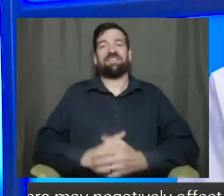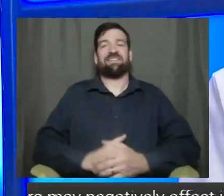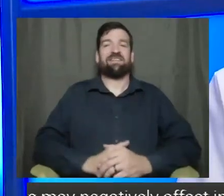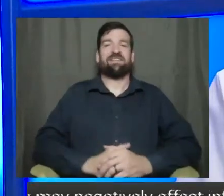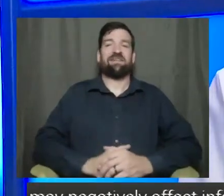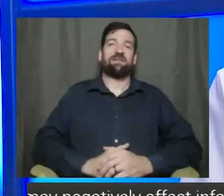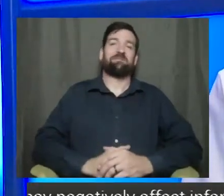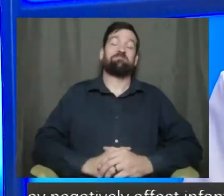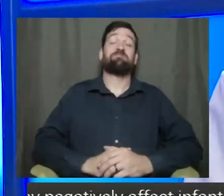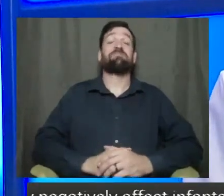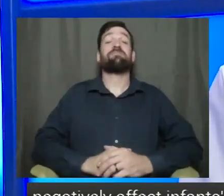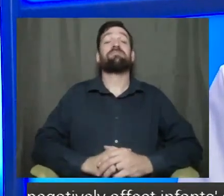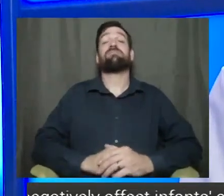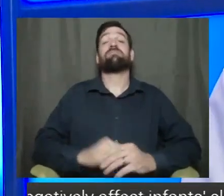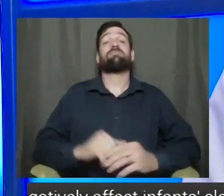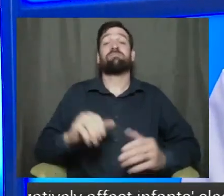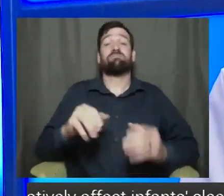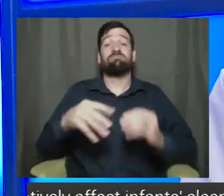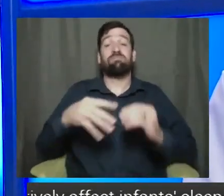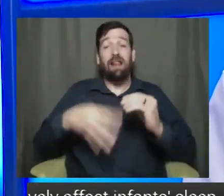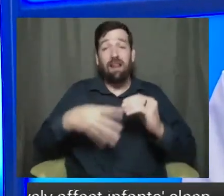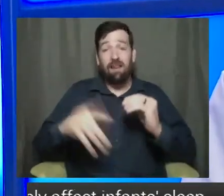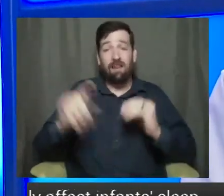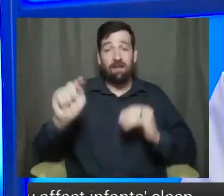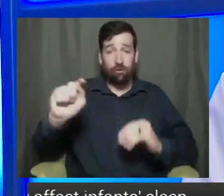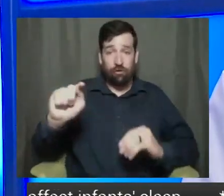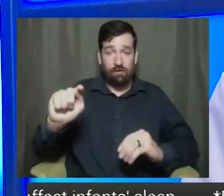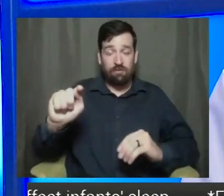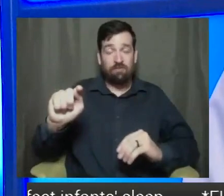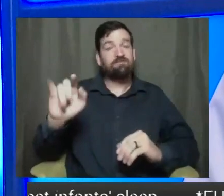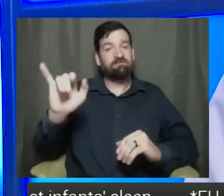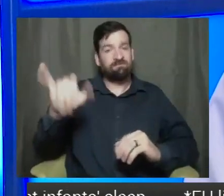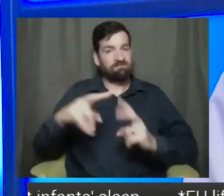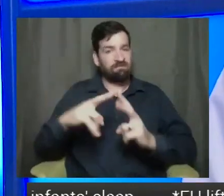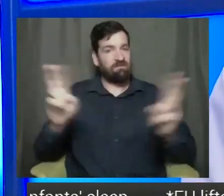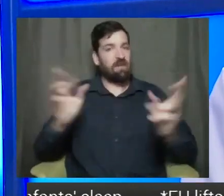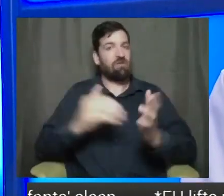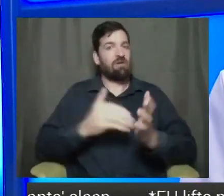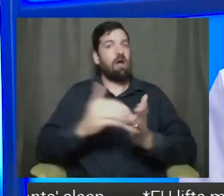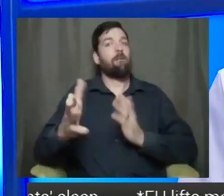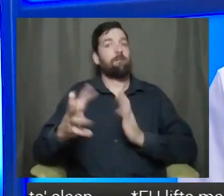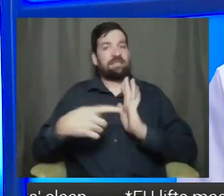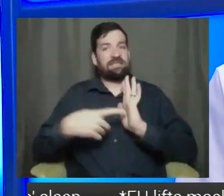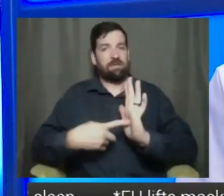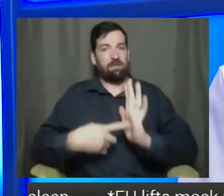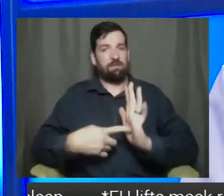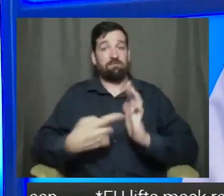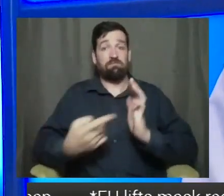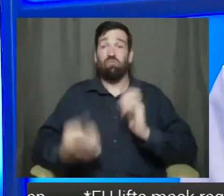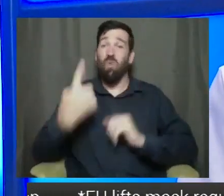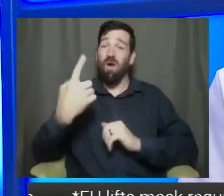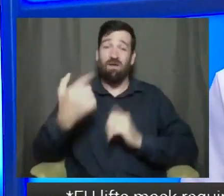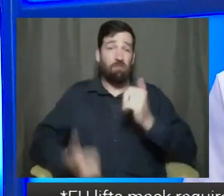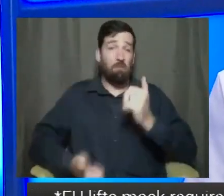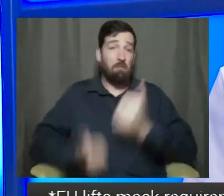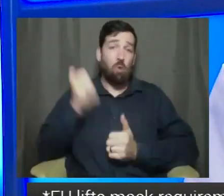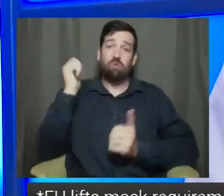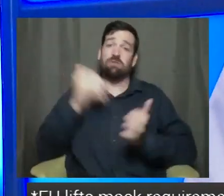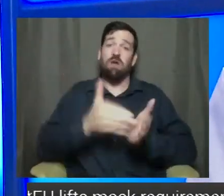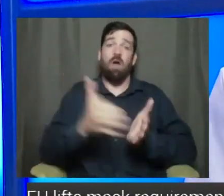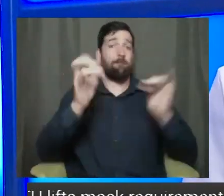urinary incontinence or leaking urine is a very common symptom. It's one of the most common pelvic floor disorder symptoms,